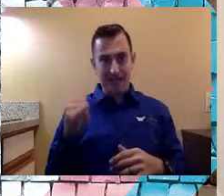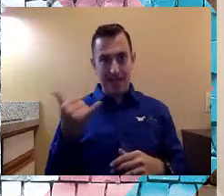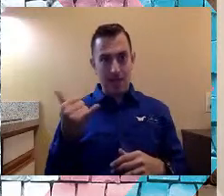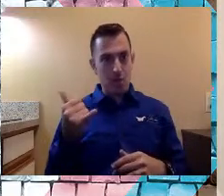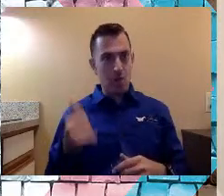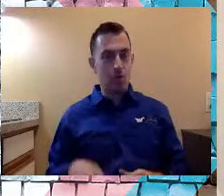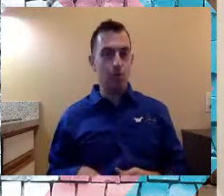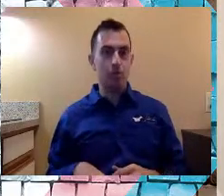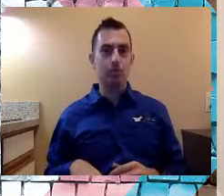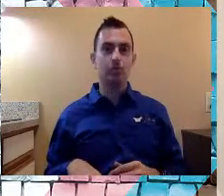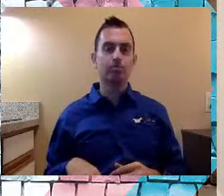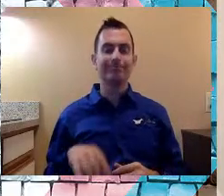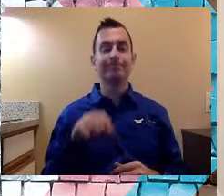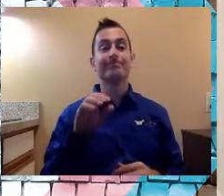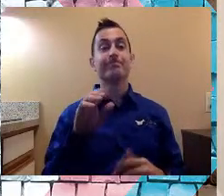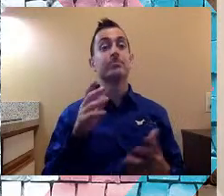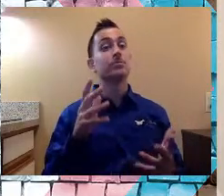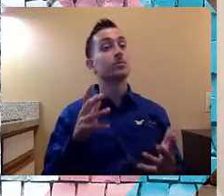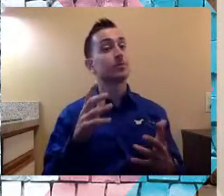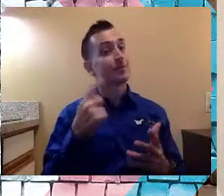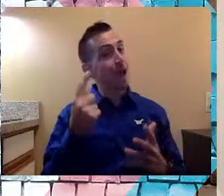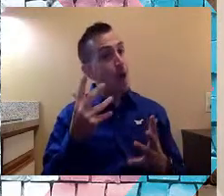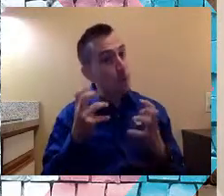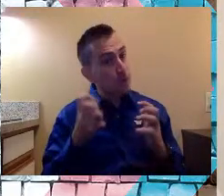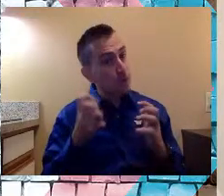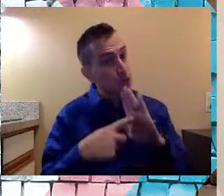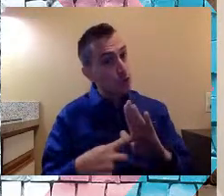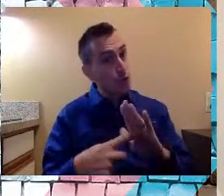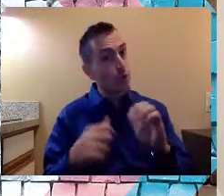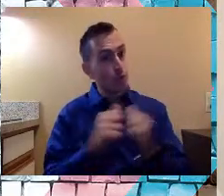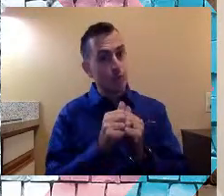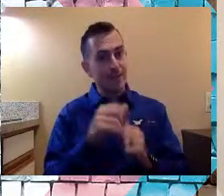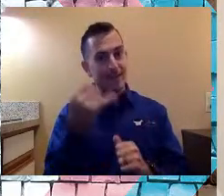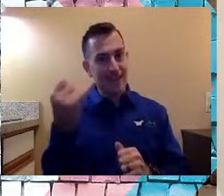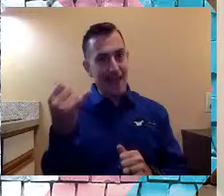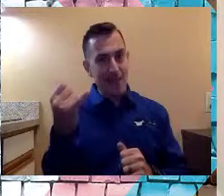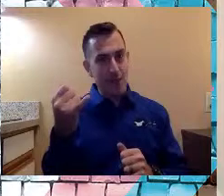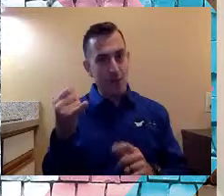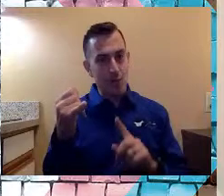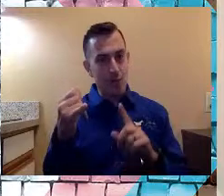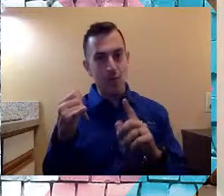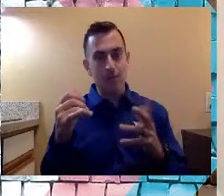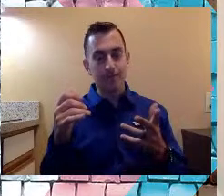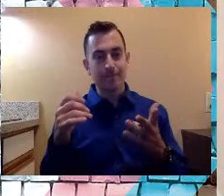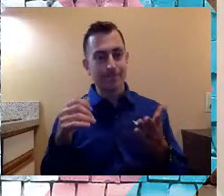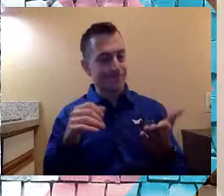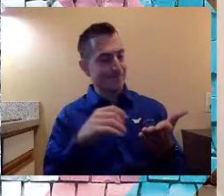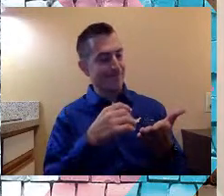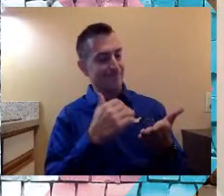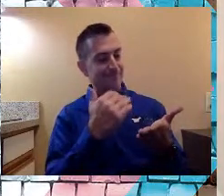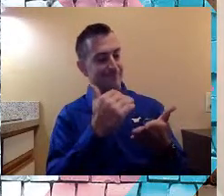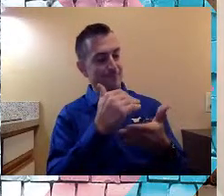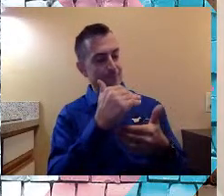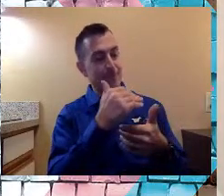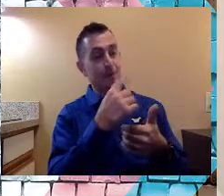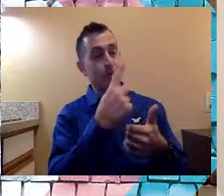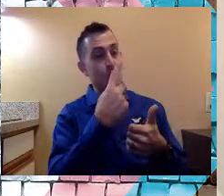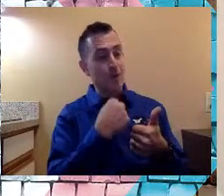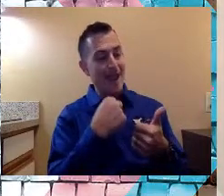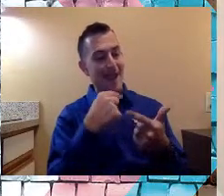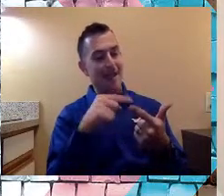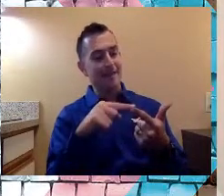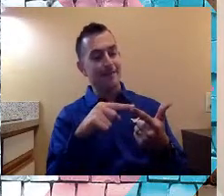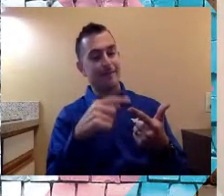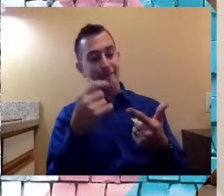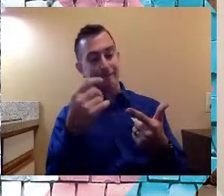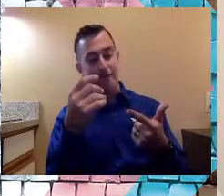wanna show you with yellow, I will lift this guy up, is So there's my red and my orange. I just put the glue for